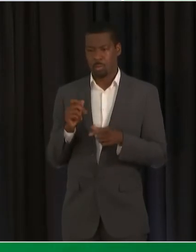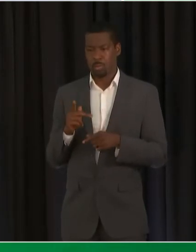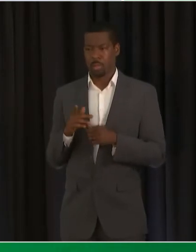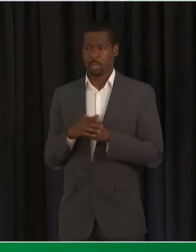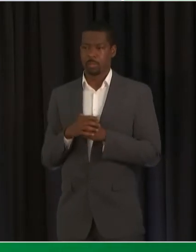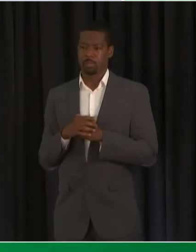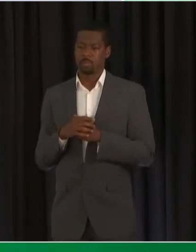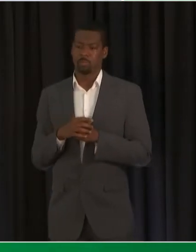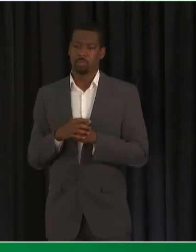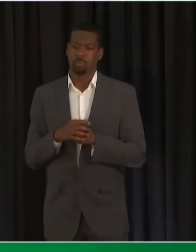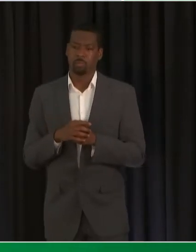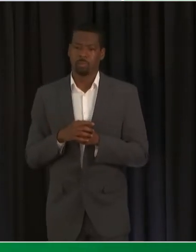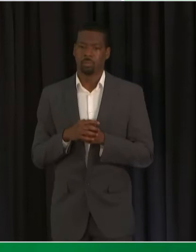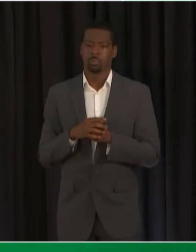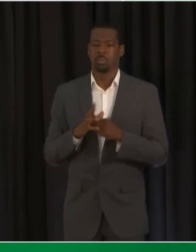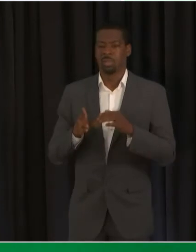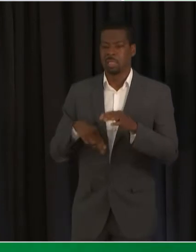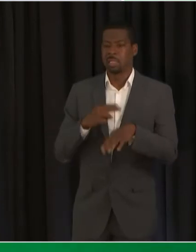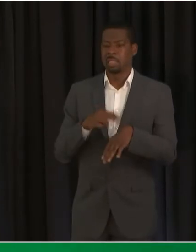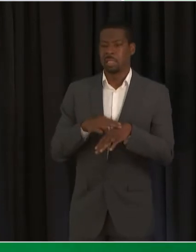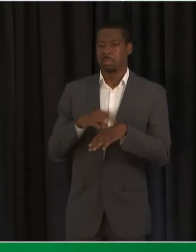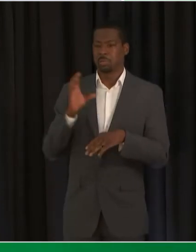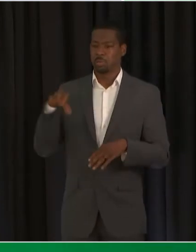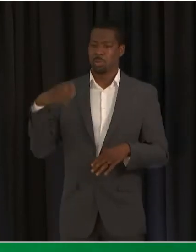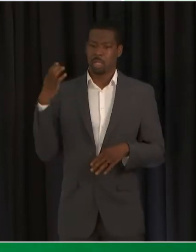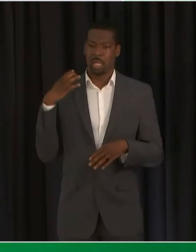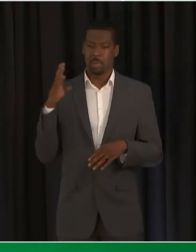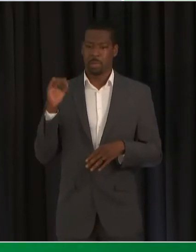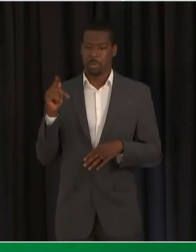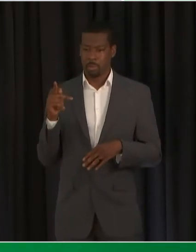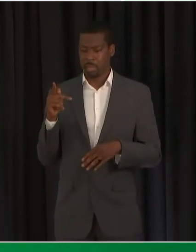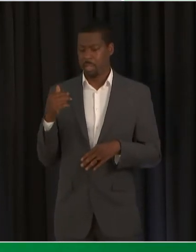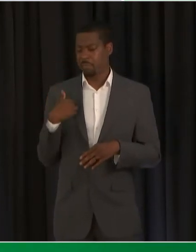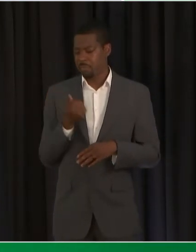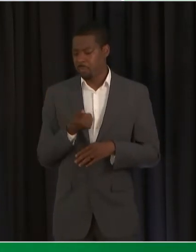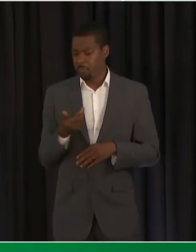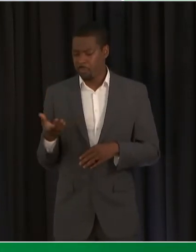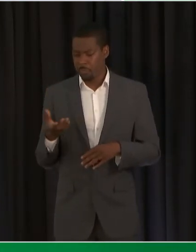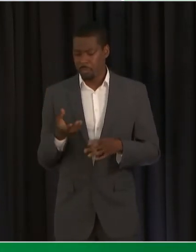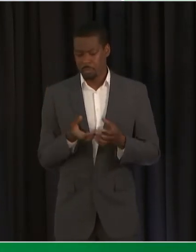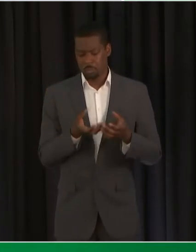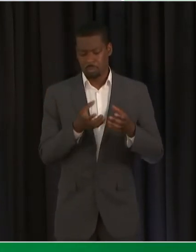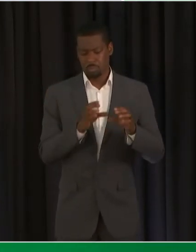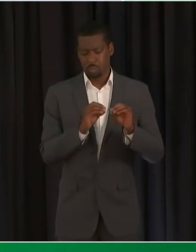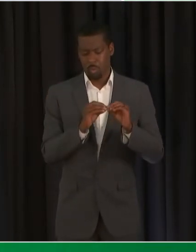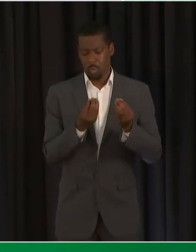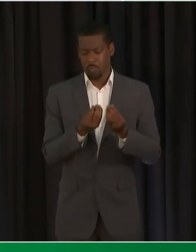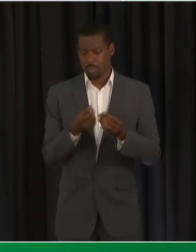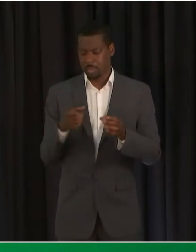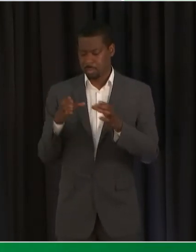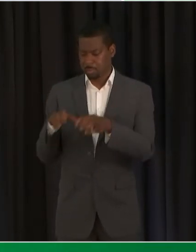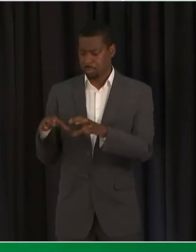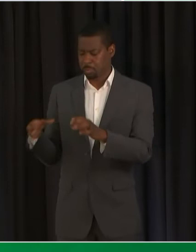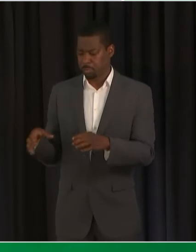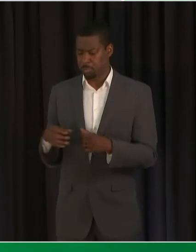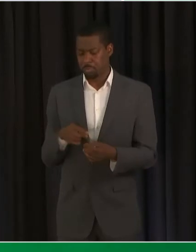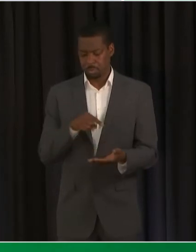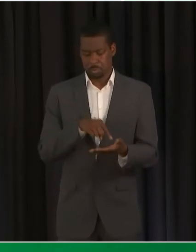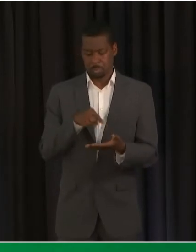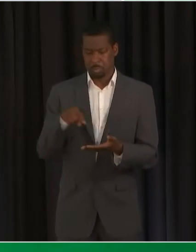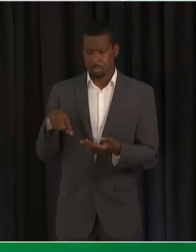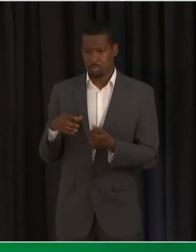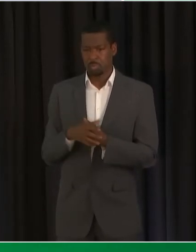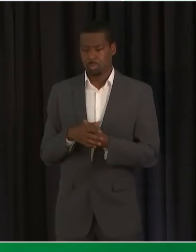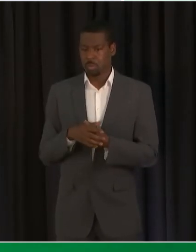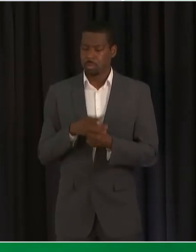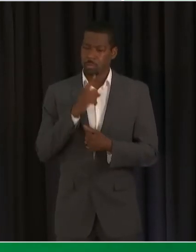DC, the National Capital Bank of Washington. They only have a couple branches, but they are very local, and they have